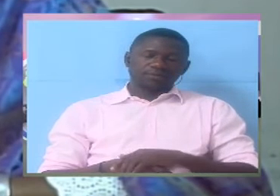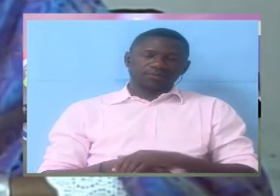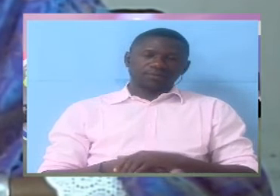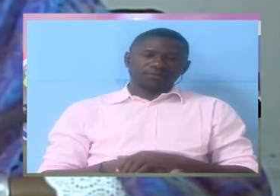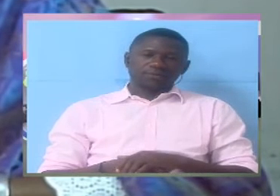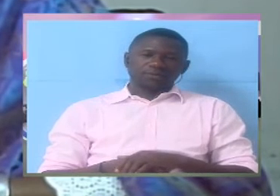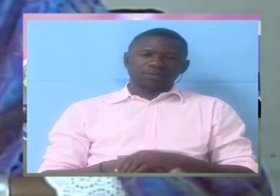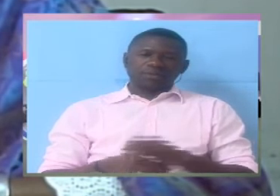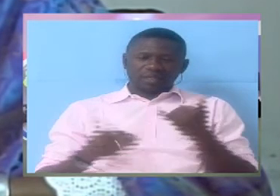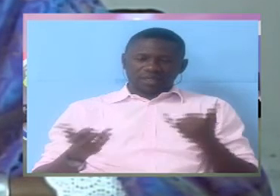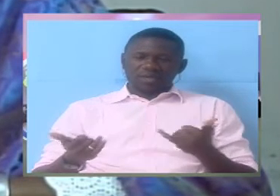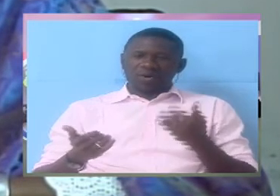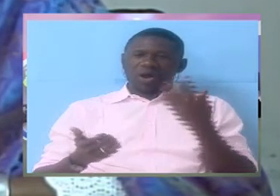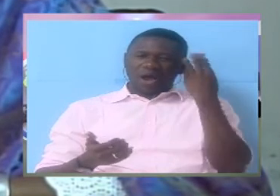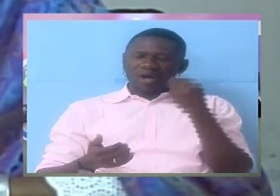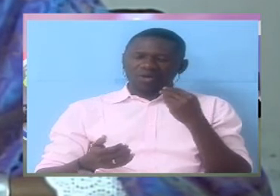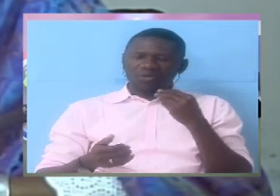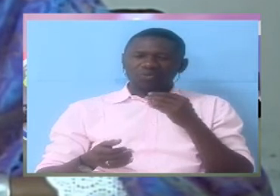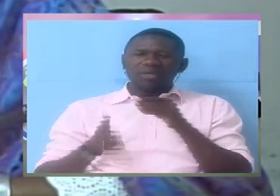torture? See,